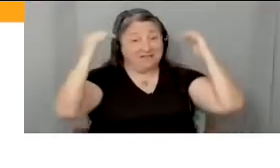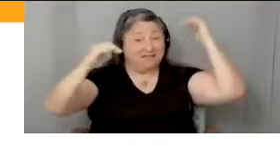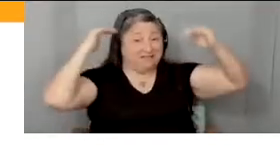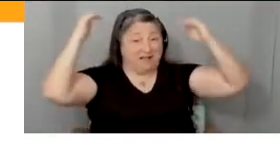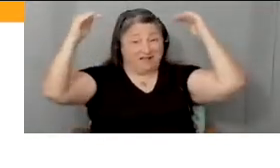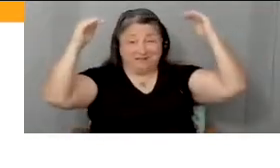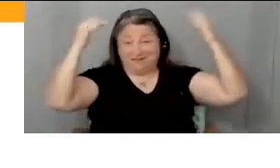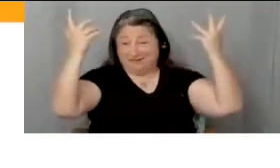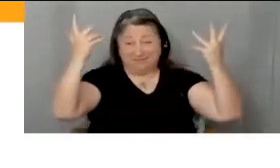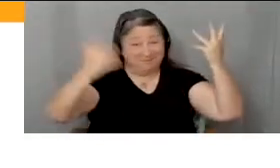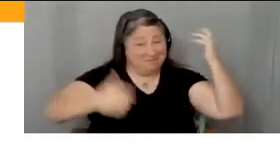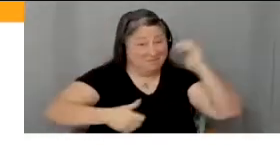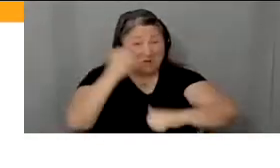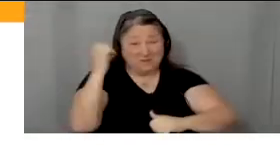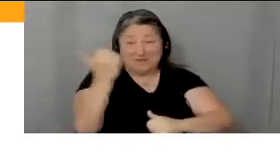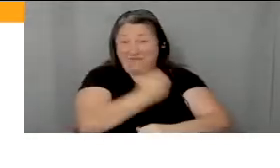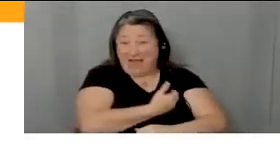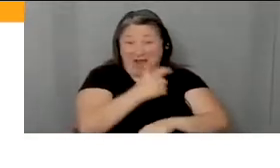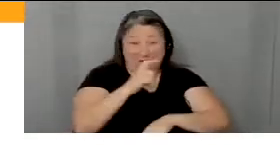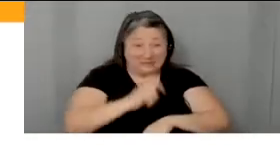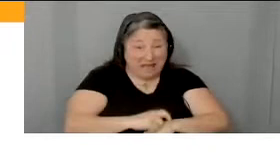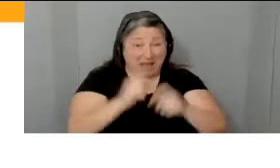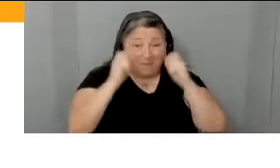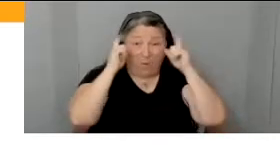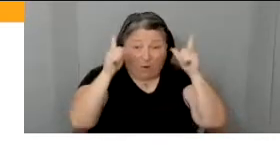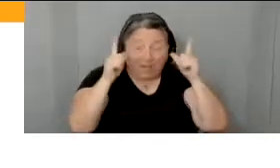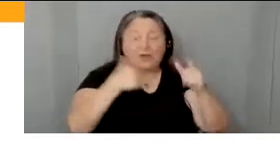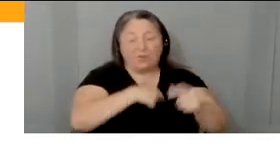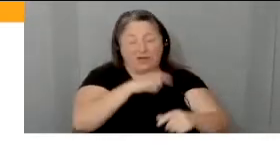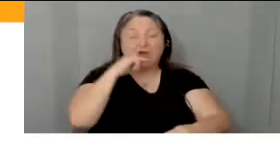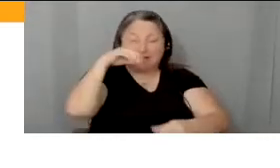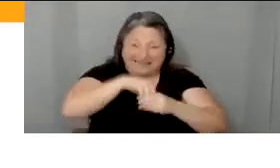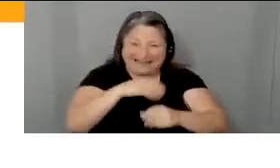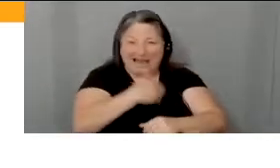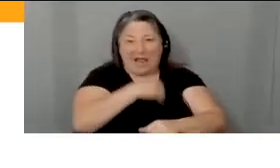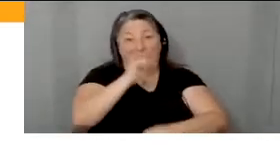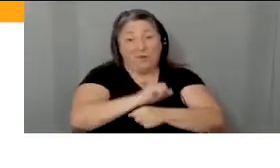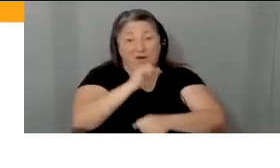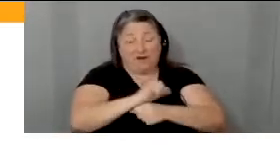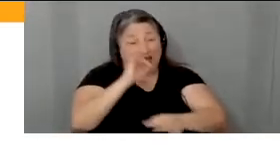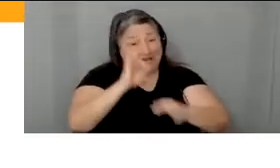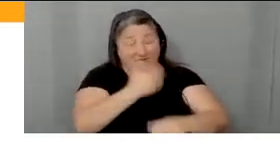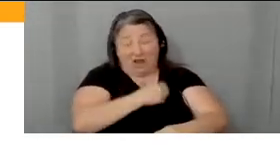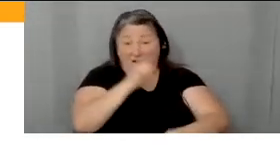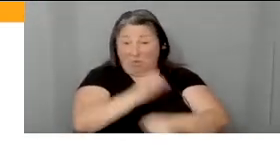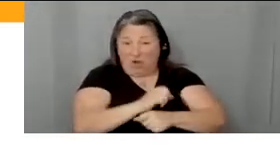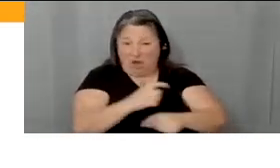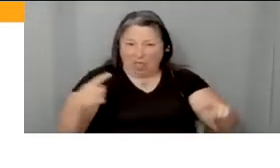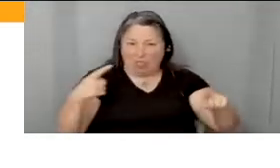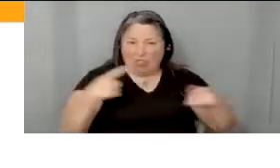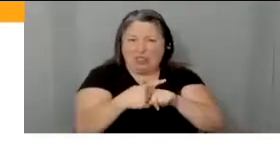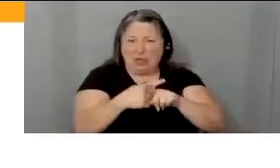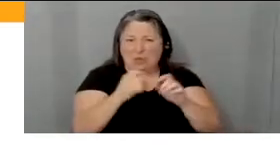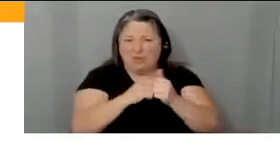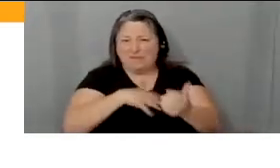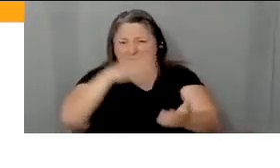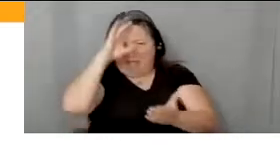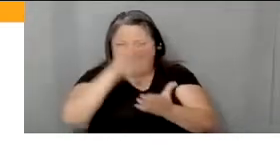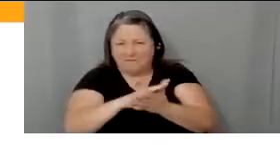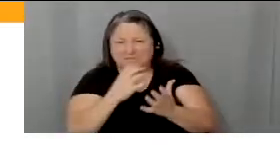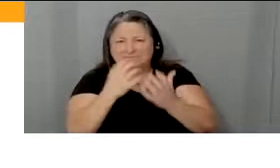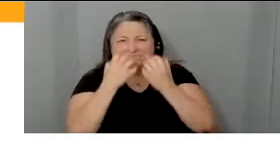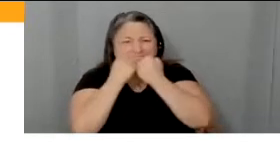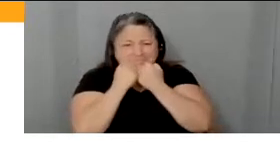the majority of their waking hours at work. If somehow that doesn't align with your values, that's gonna grate. So that's tip number